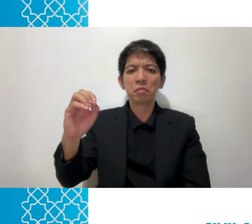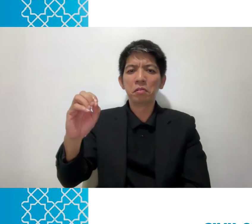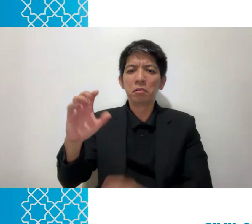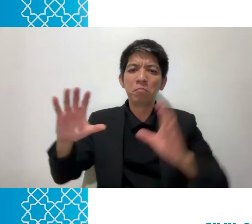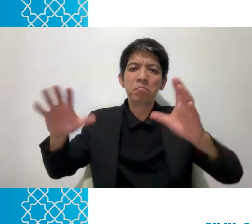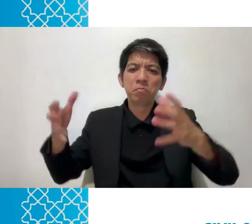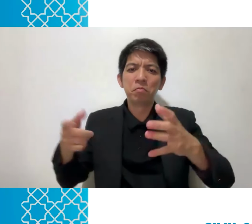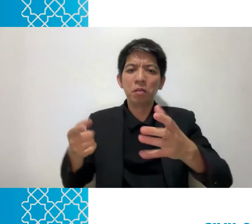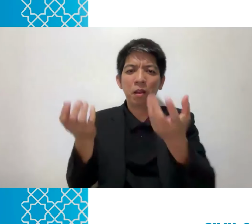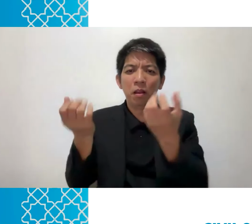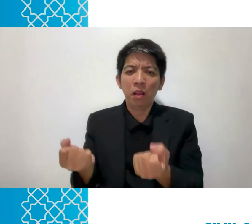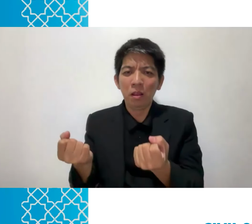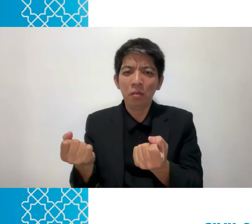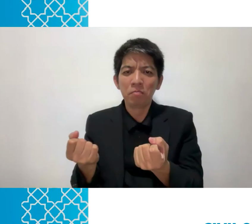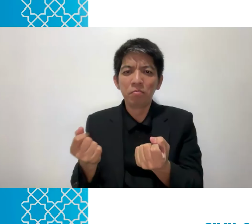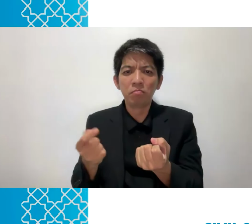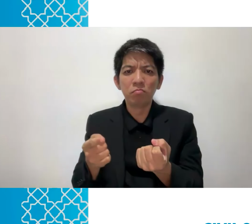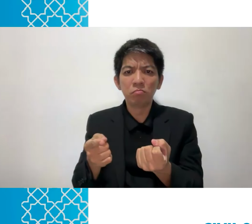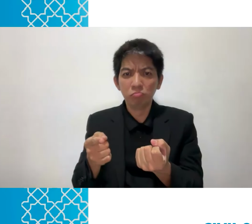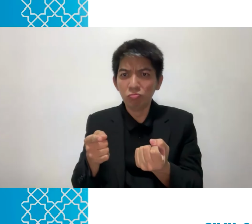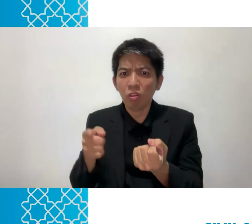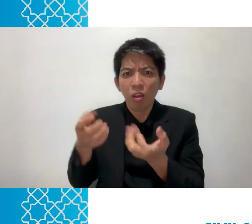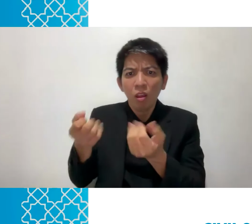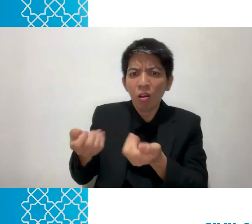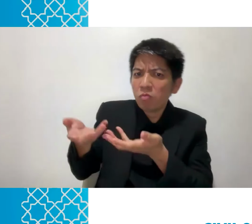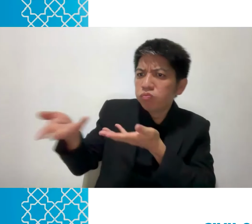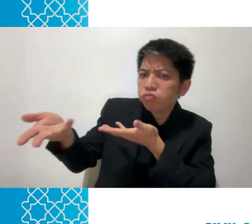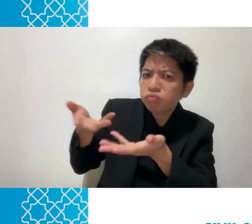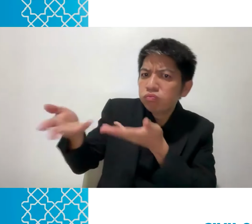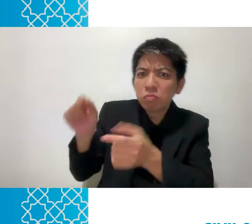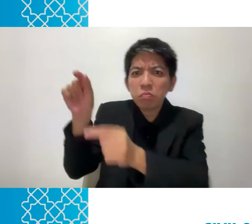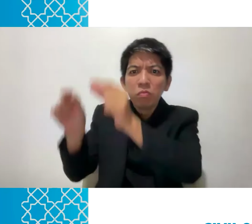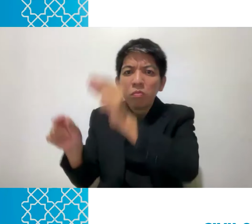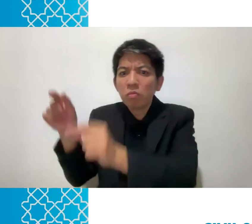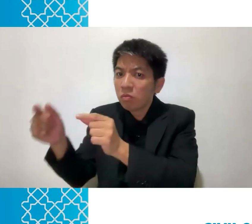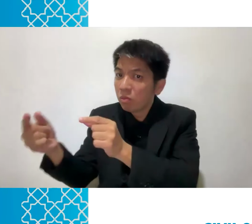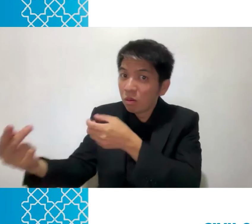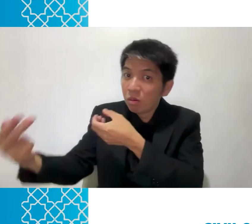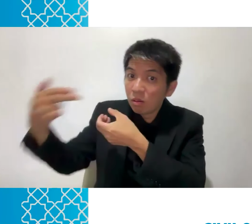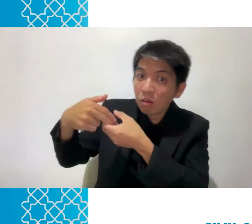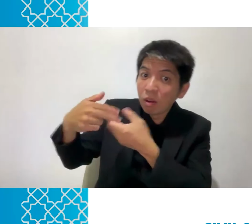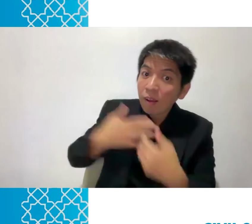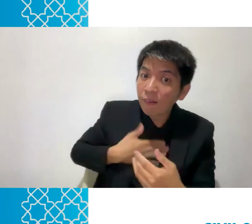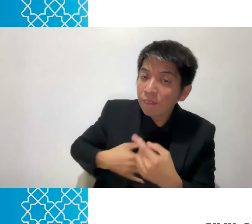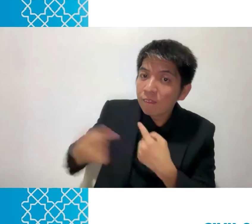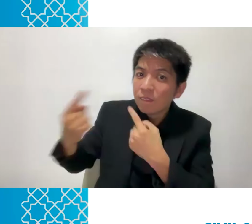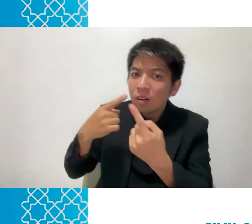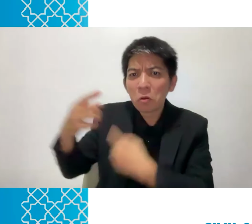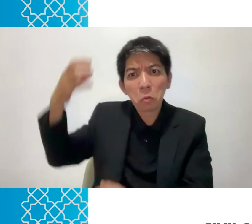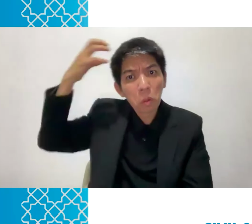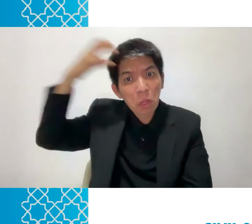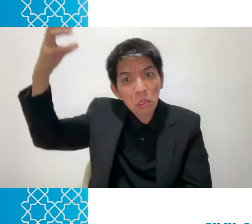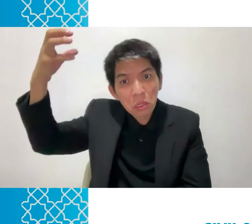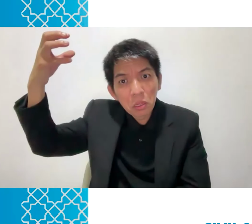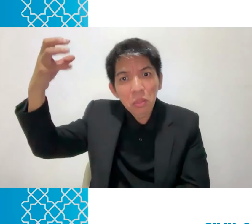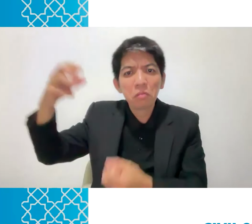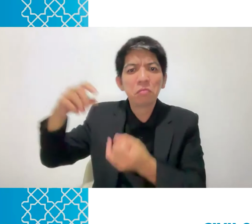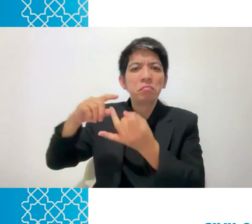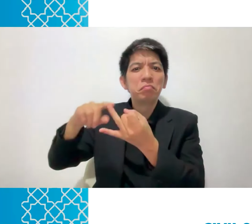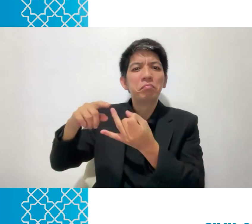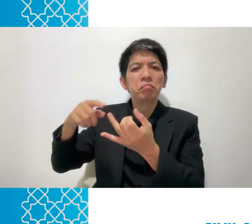engage with our clients, both governments and also in some instances, private sector